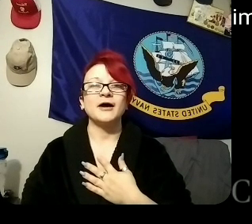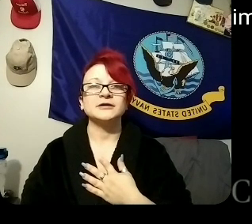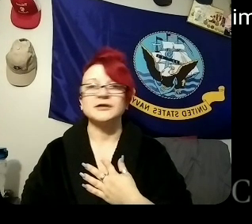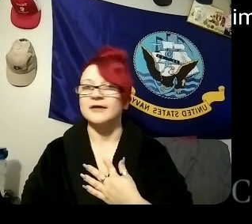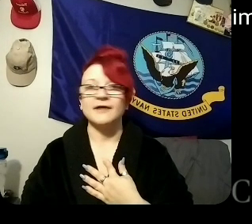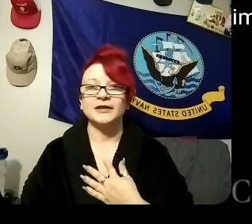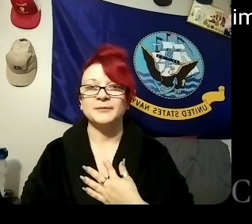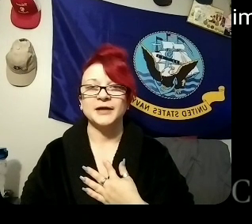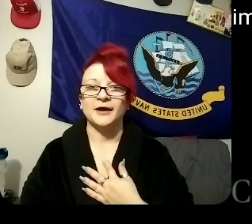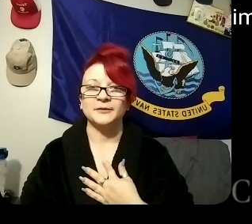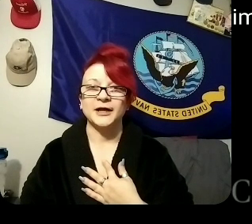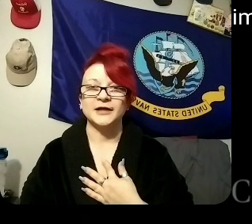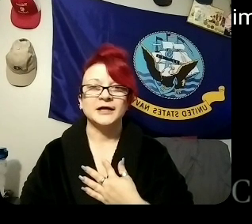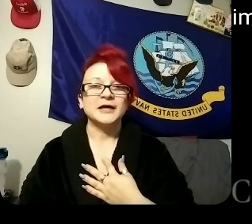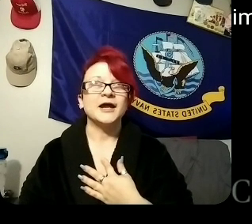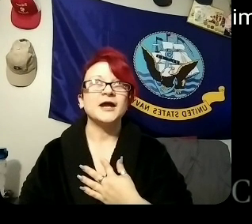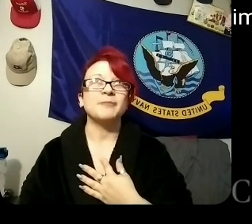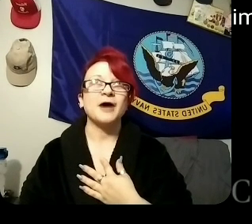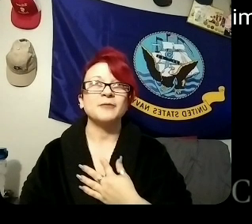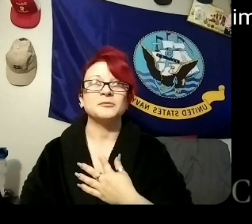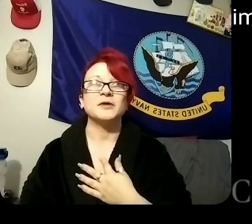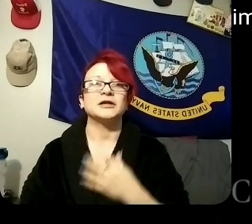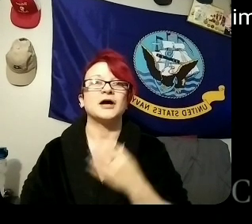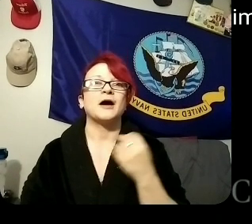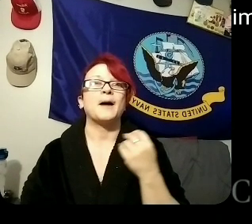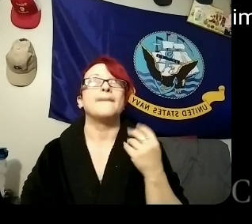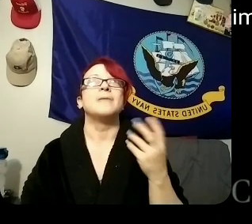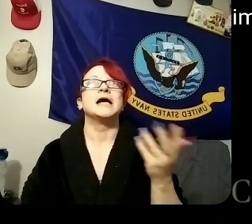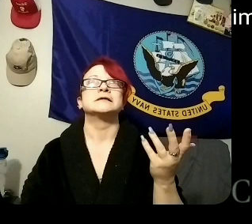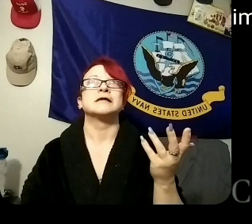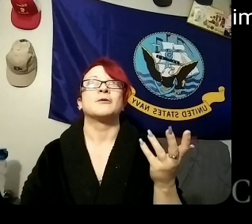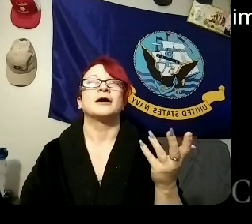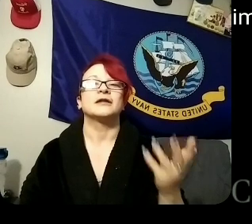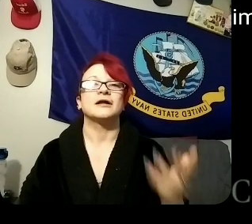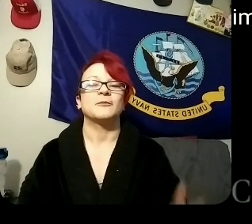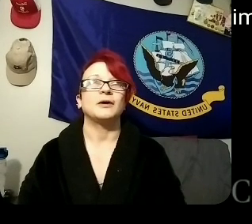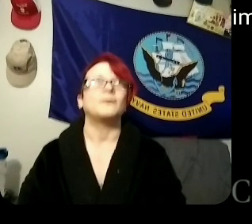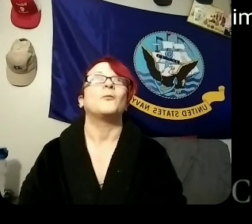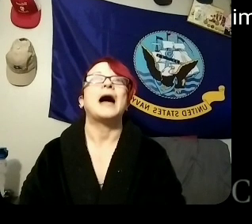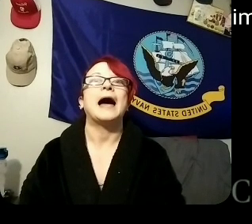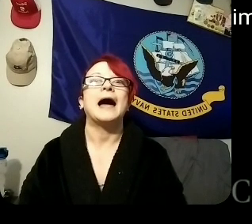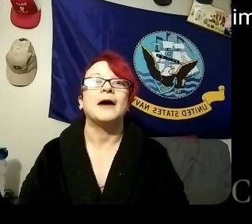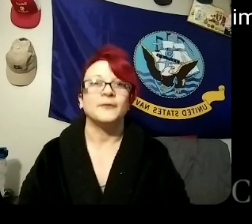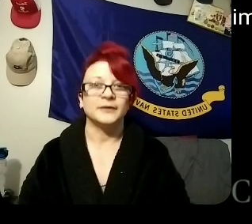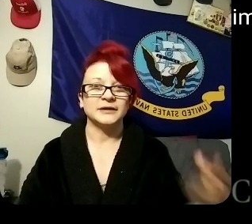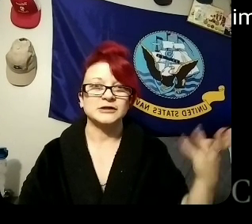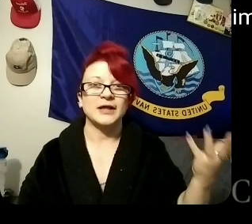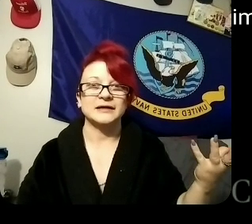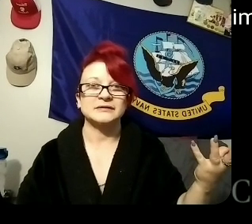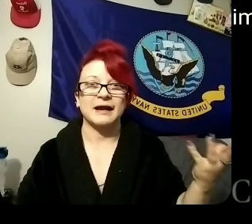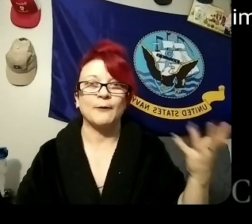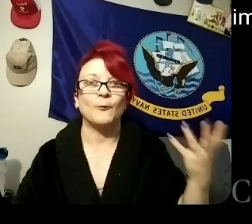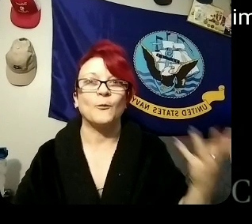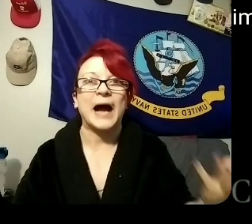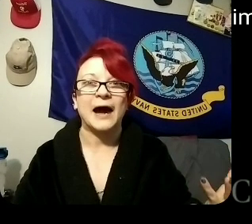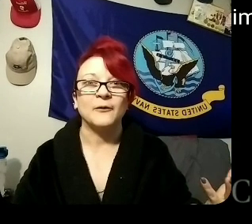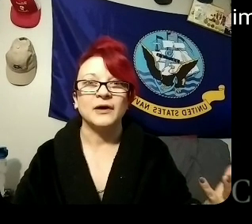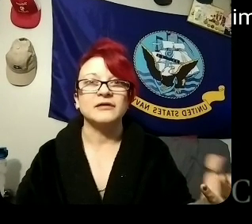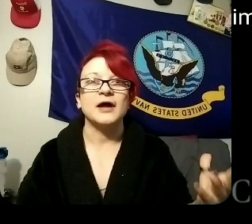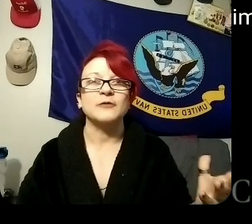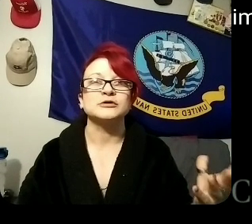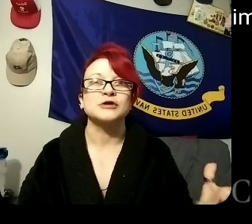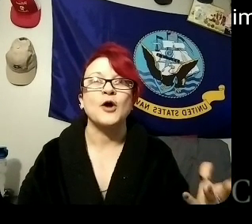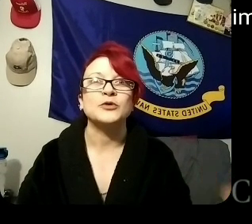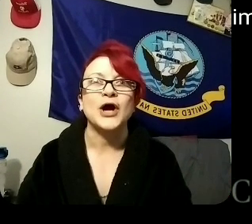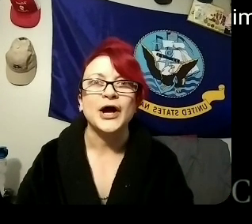Llama Arts, you never let me down, man. Keep up with the amazing work. Wow. That's all I can say. Wow.